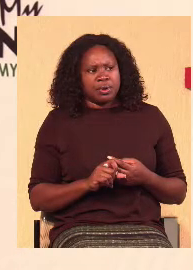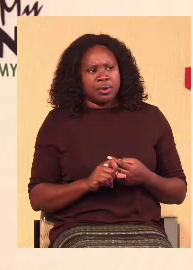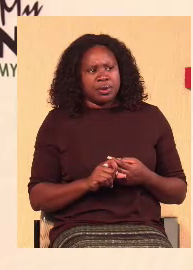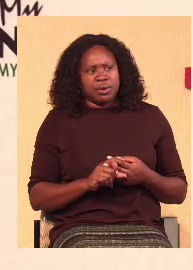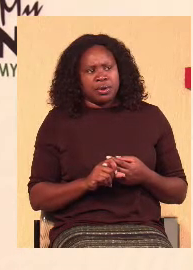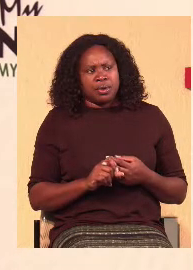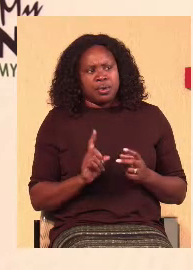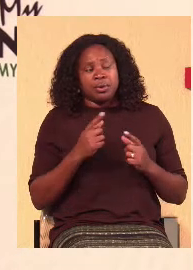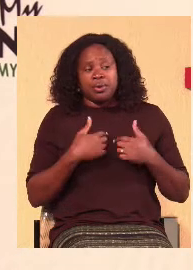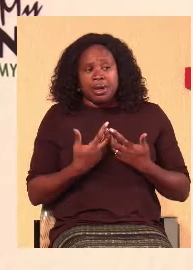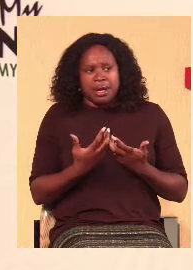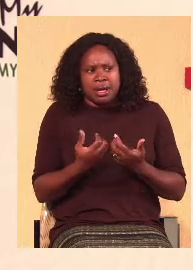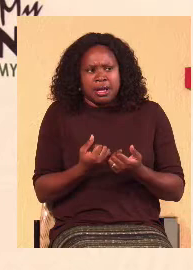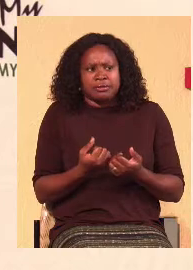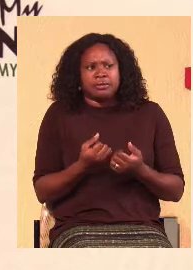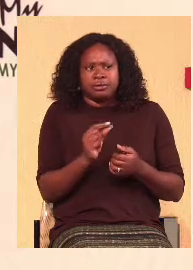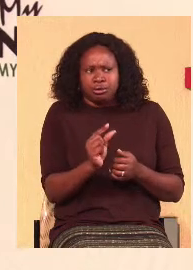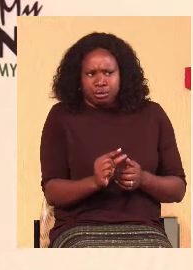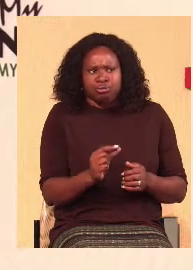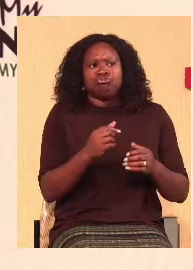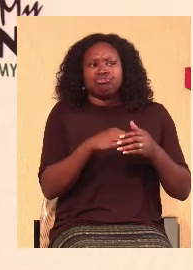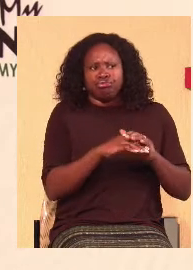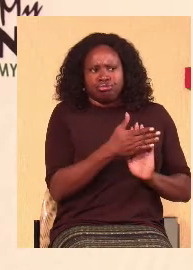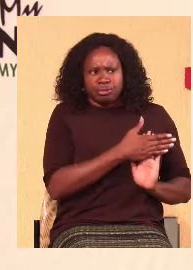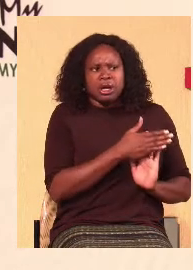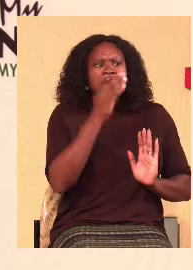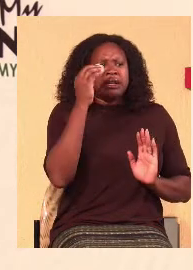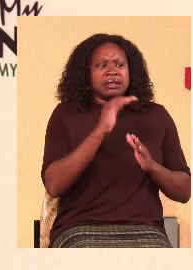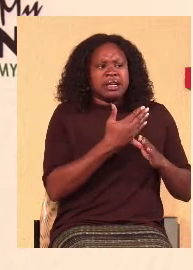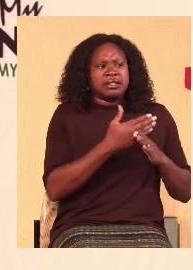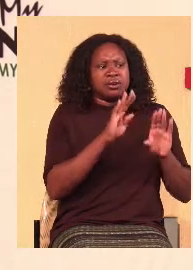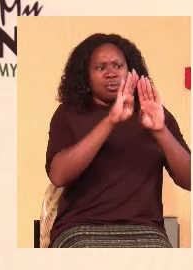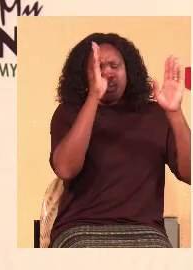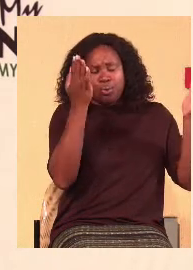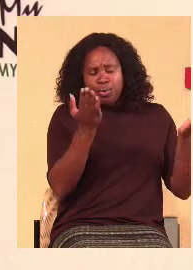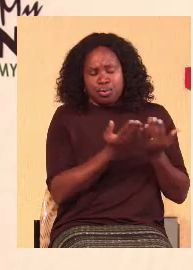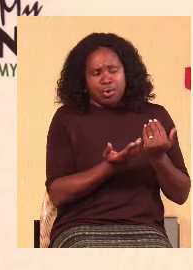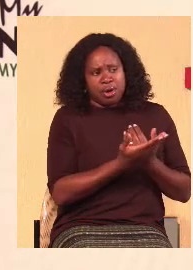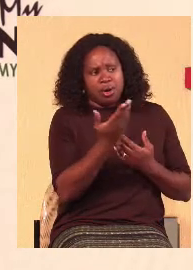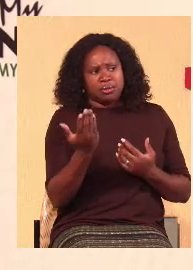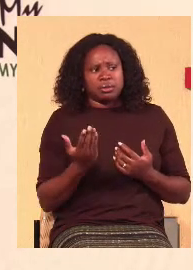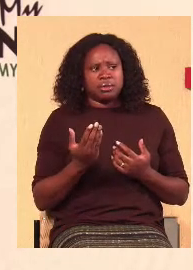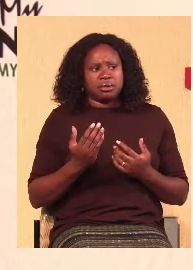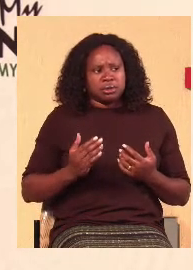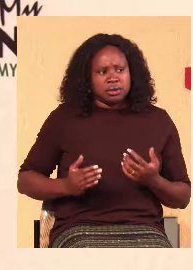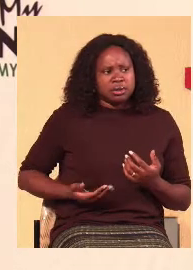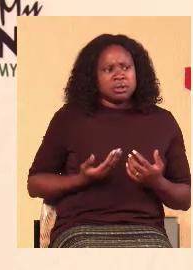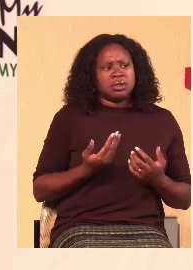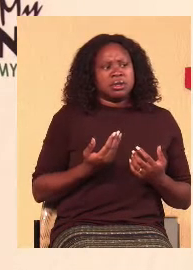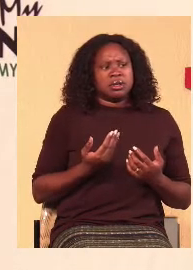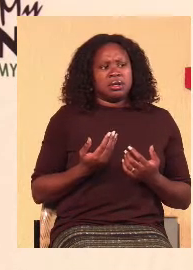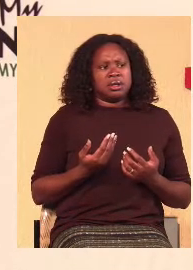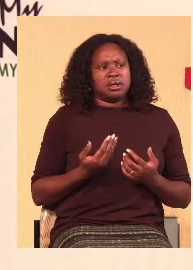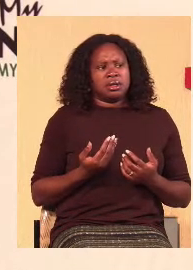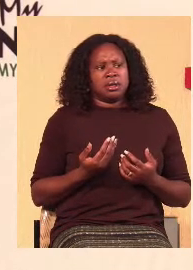have. Because as you know now, the whole world is looking for this reagent to test